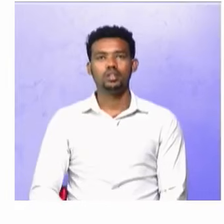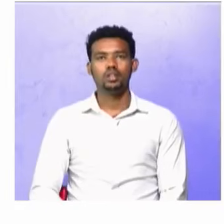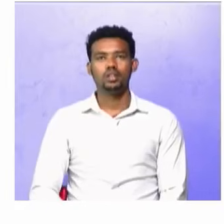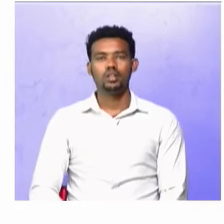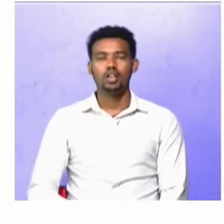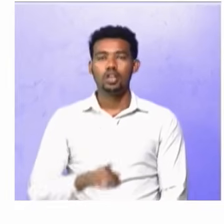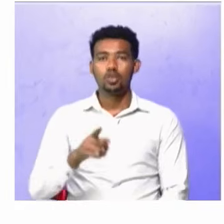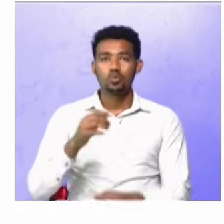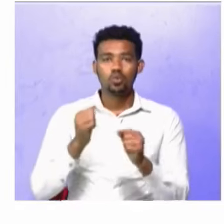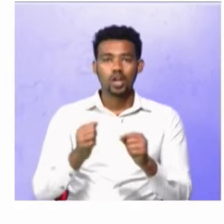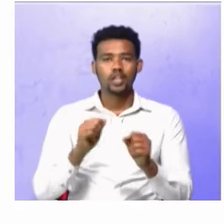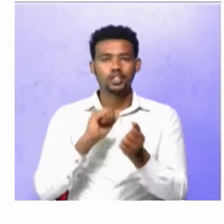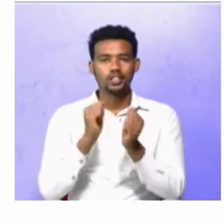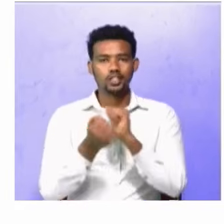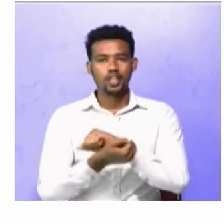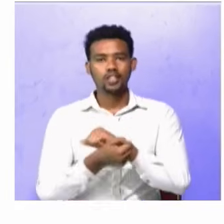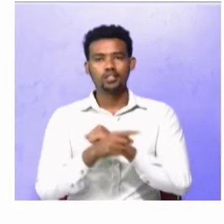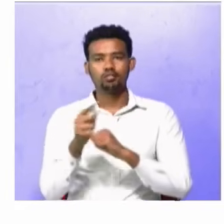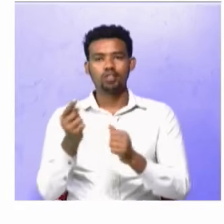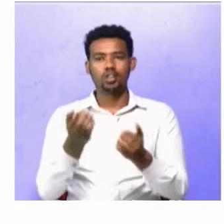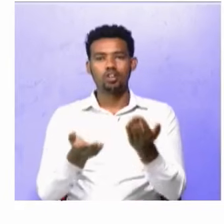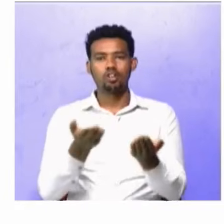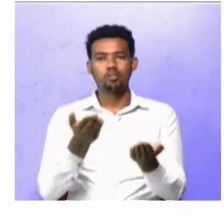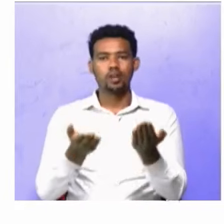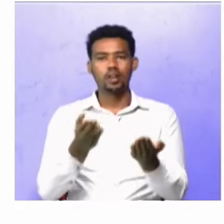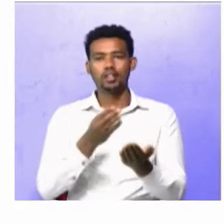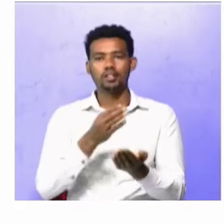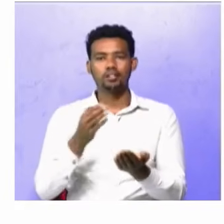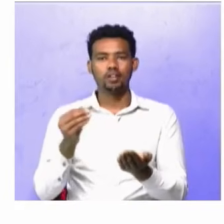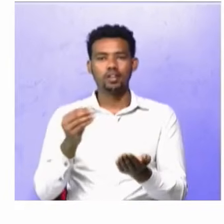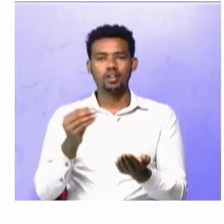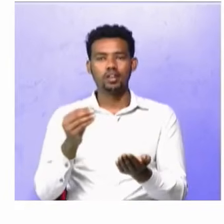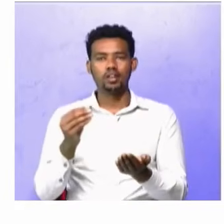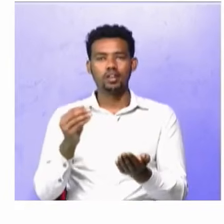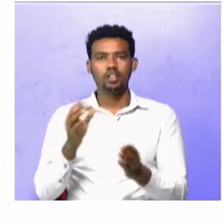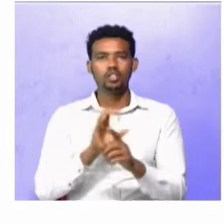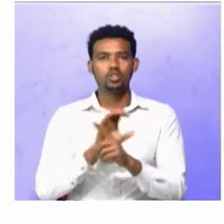You can change with their comparative.